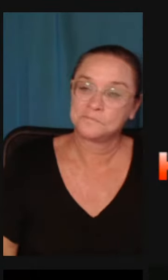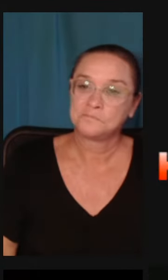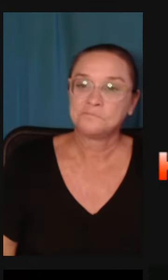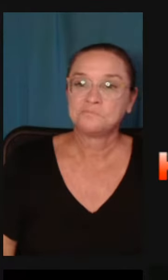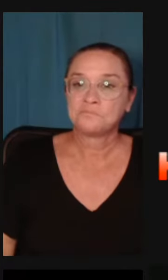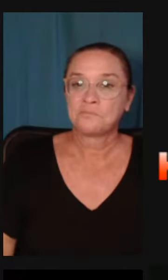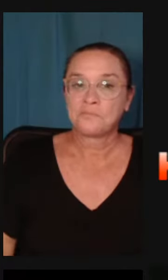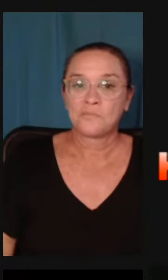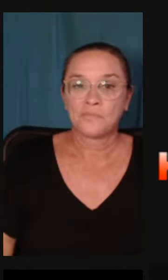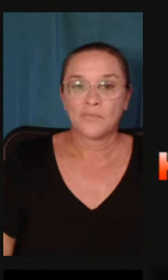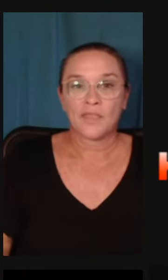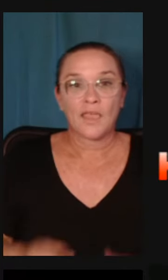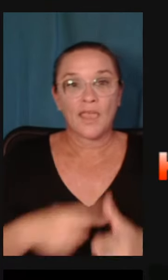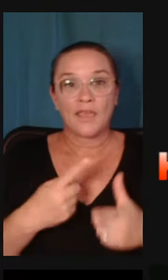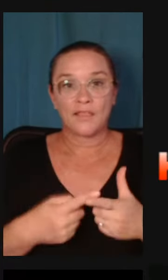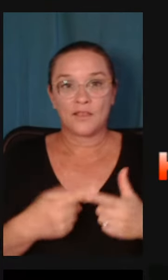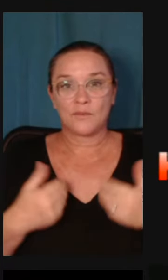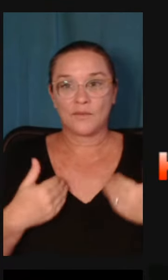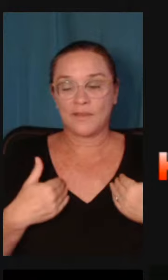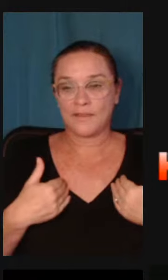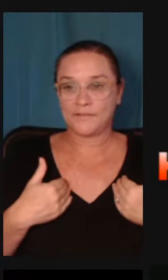And then we also have our